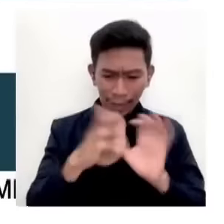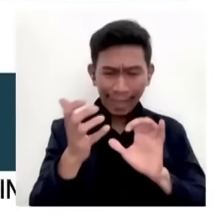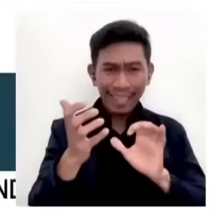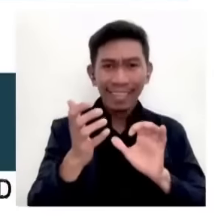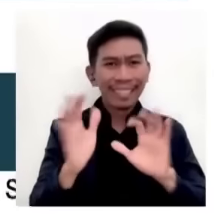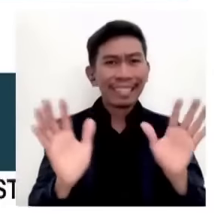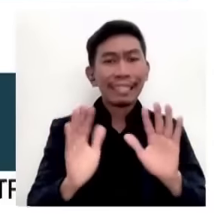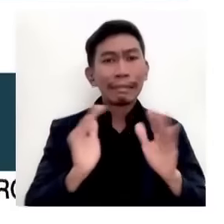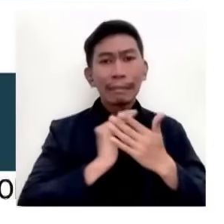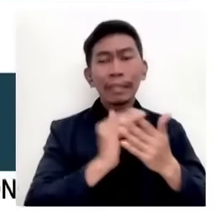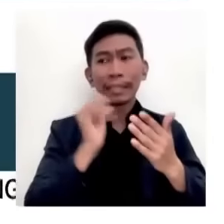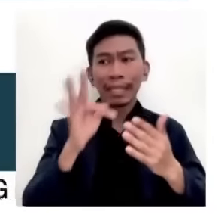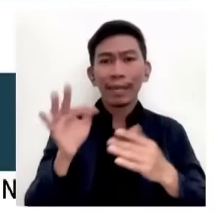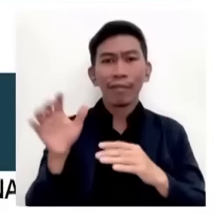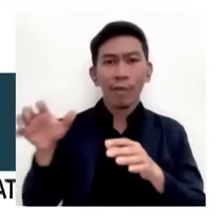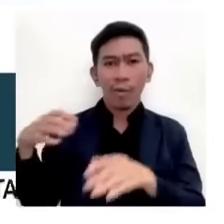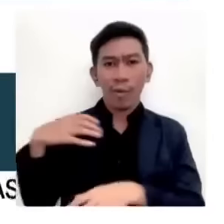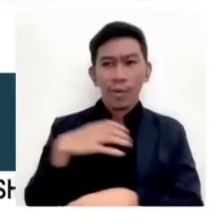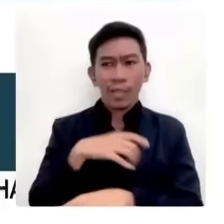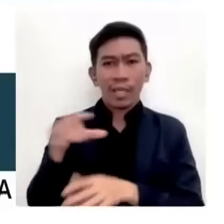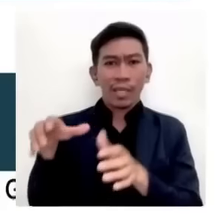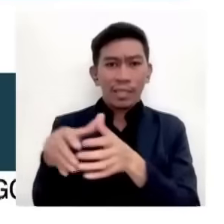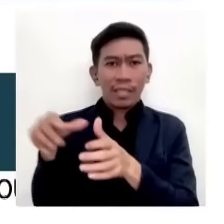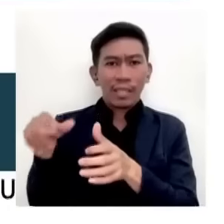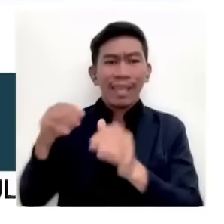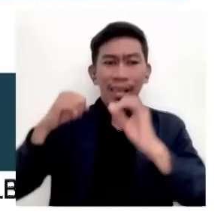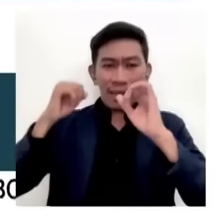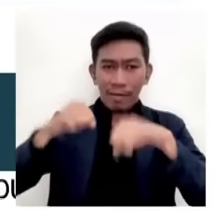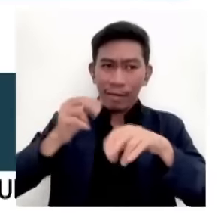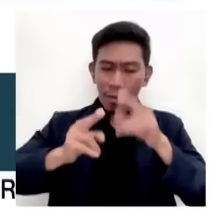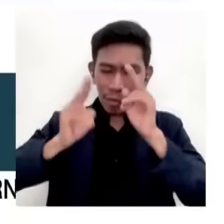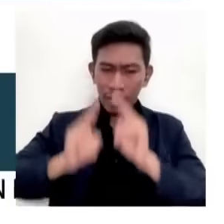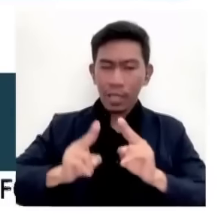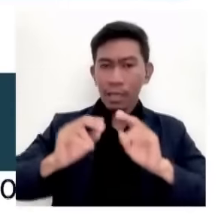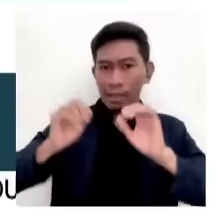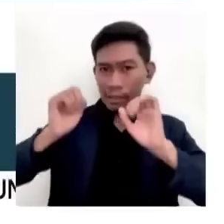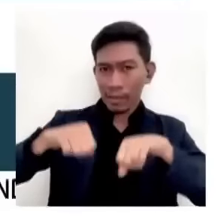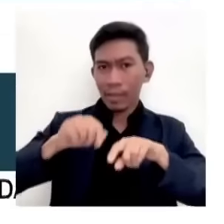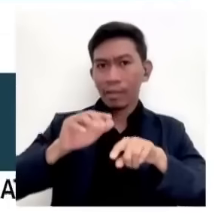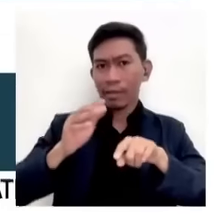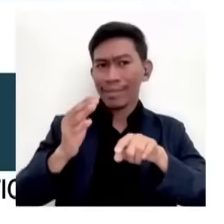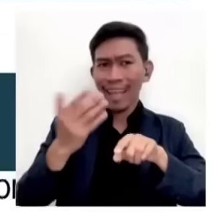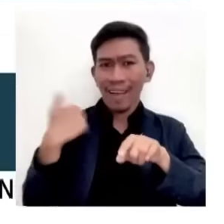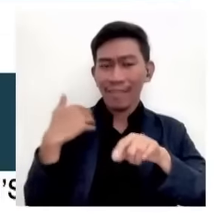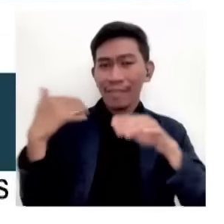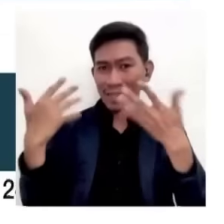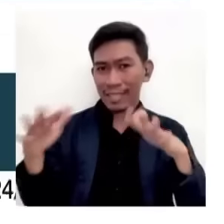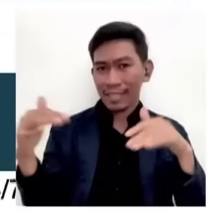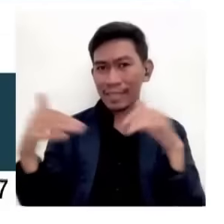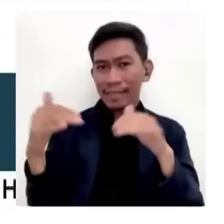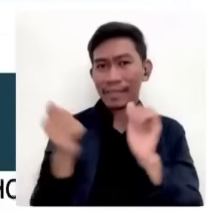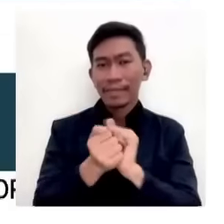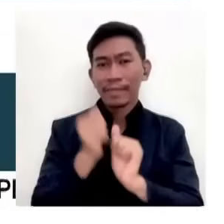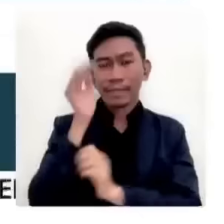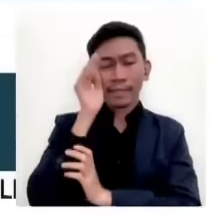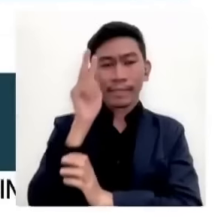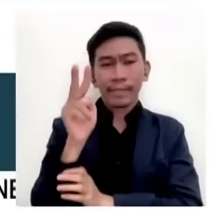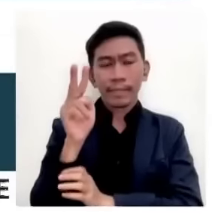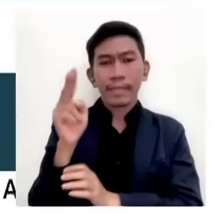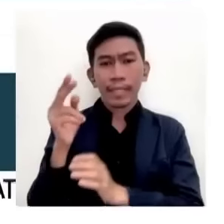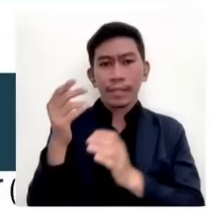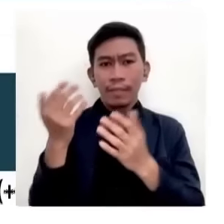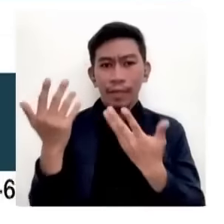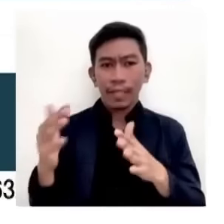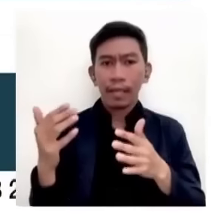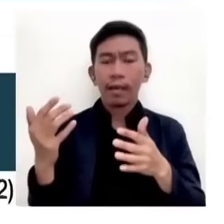only honored the agreement in front of the president, no, mm-hmm. We will continue. We will already hear the proposed amendments and the